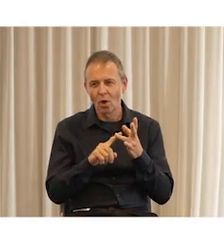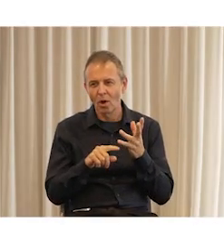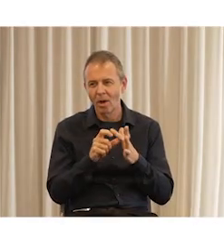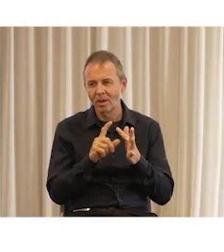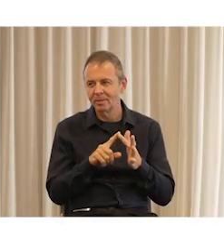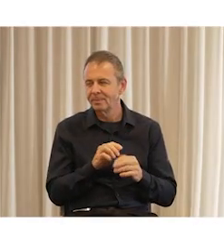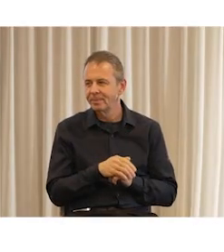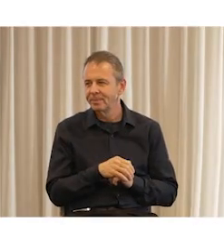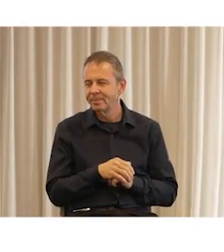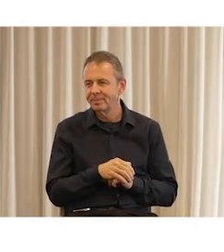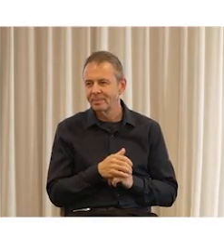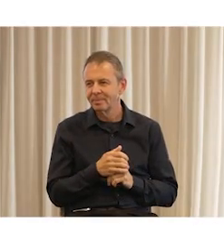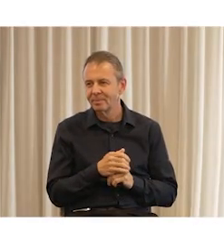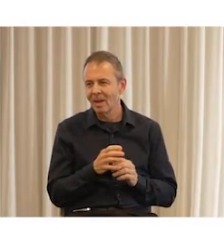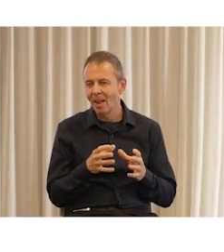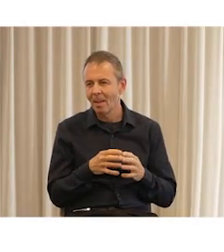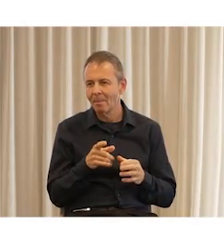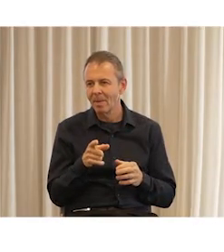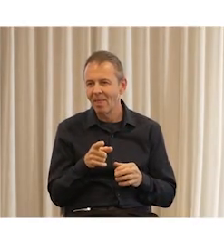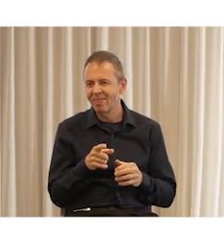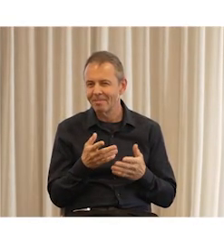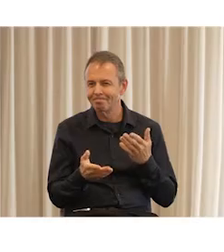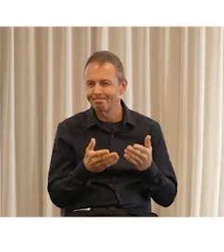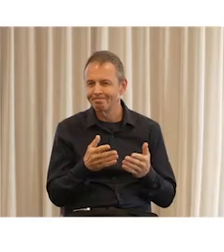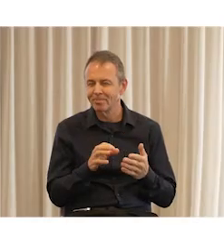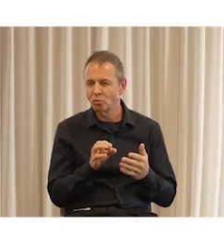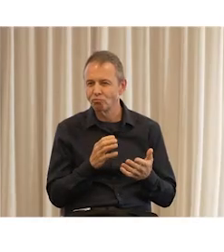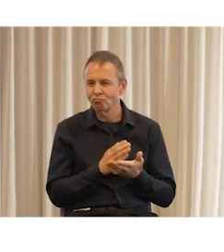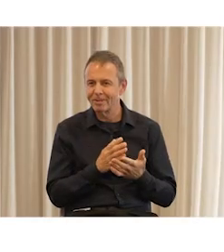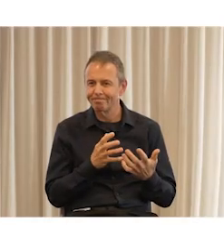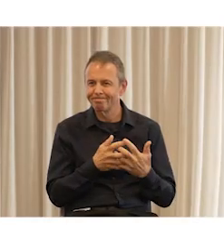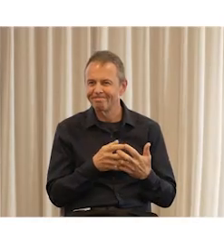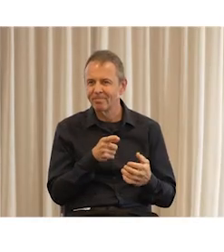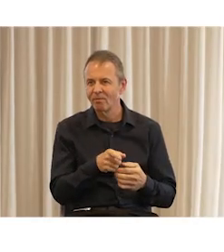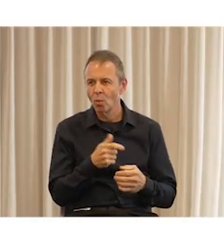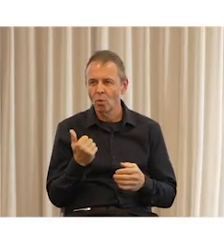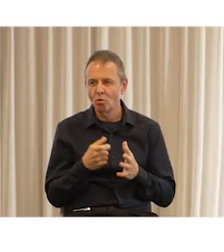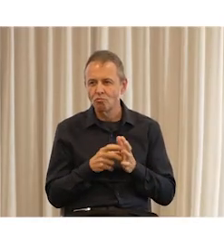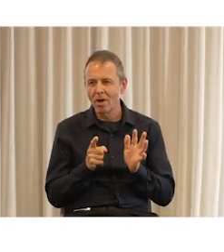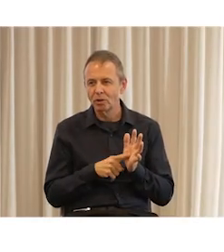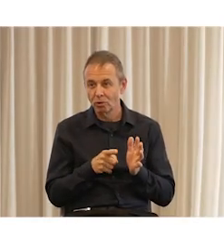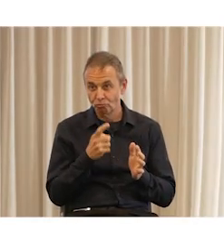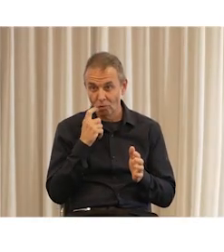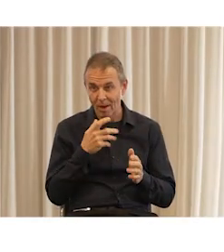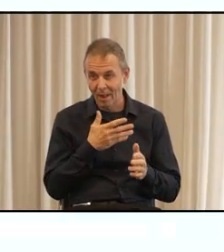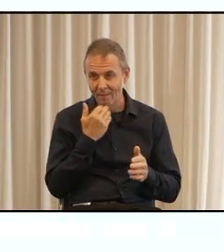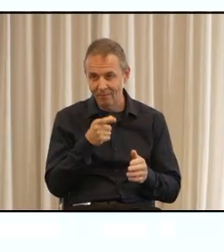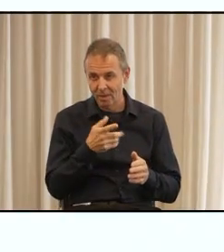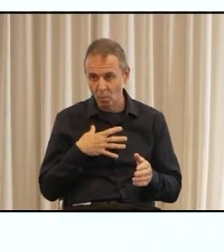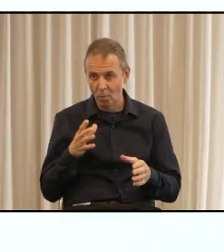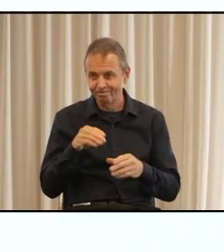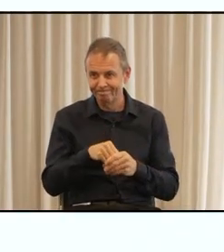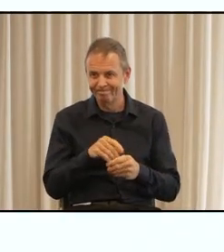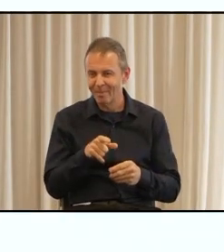going to work. And Girl Guides didn't really work for us. They were lovely people. They were trying to include us, but it was just too fast paced for